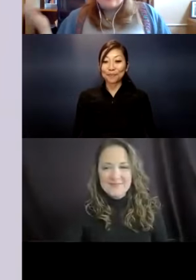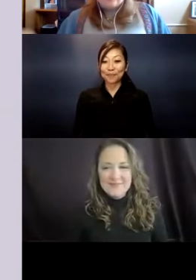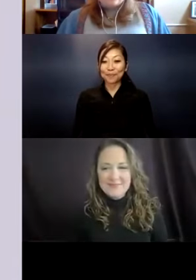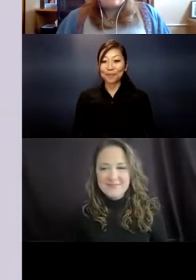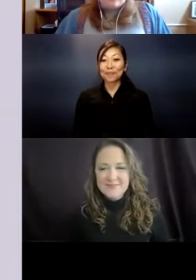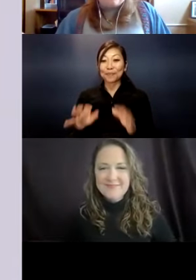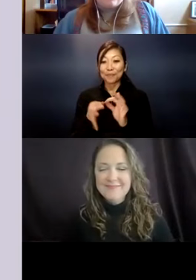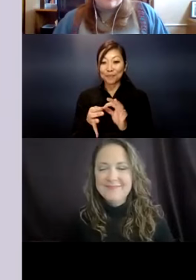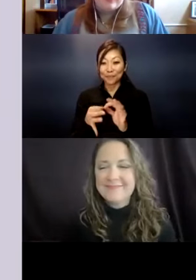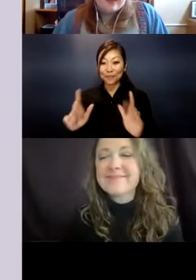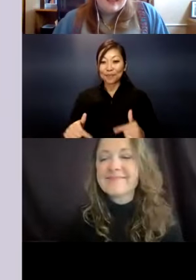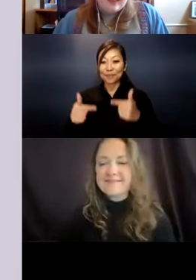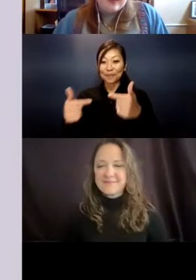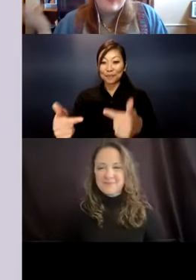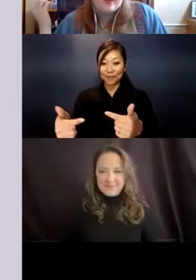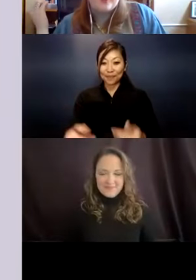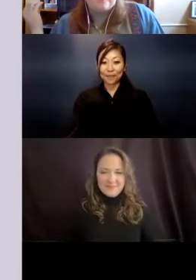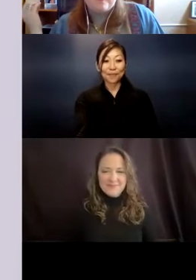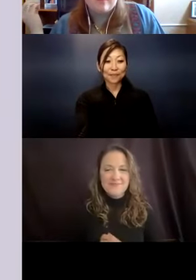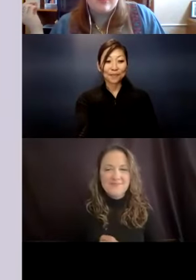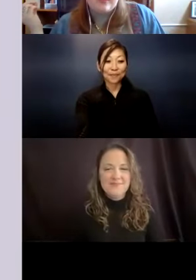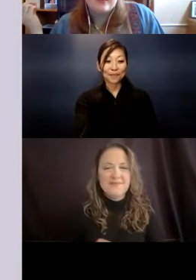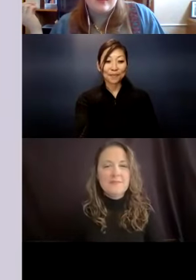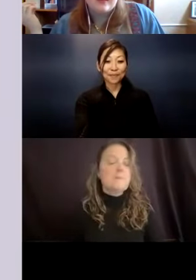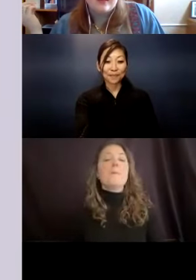And then we also want to talk about consent.